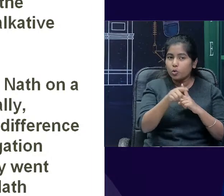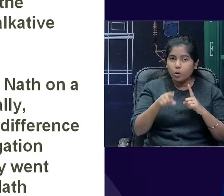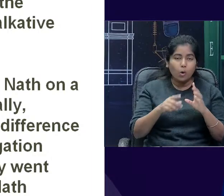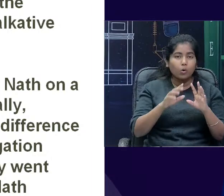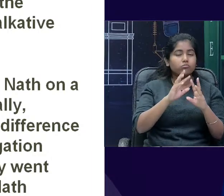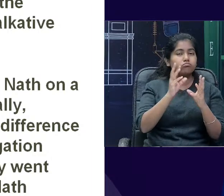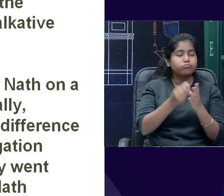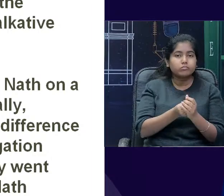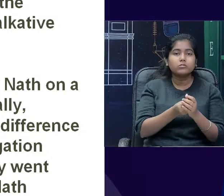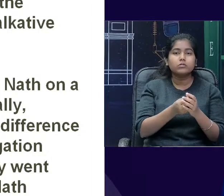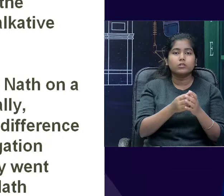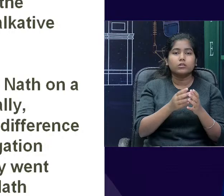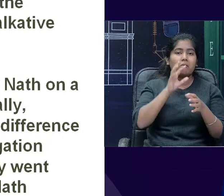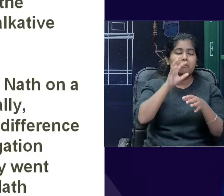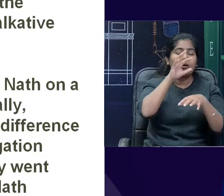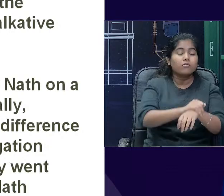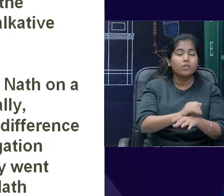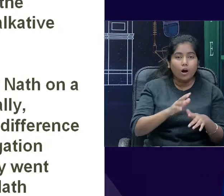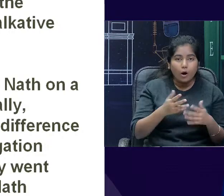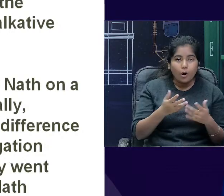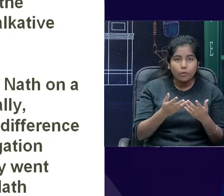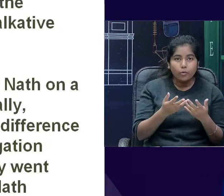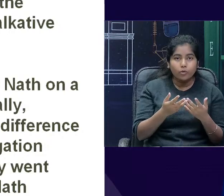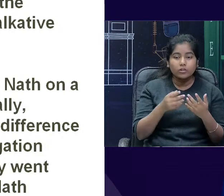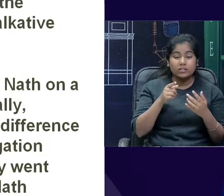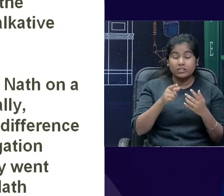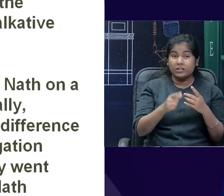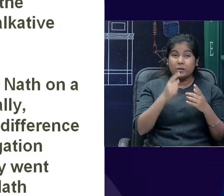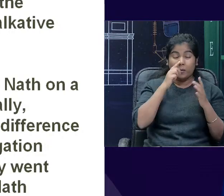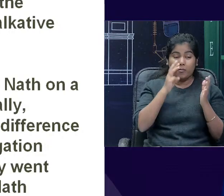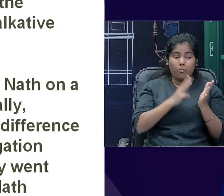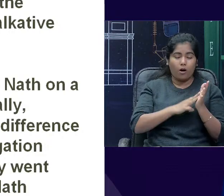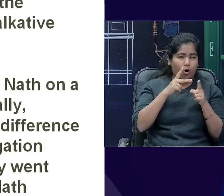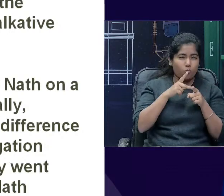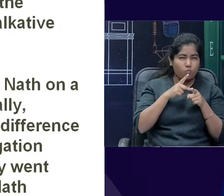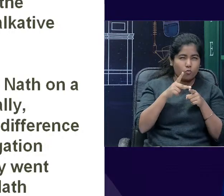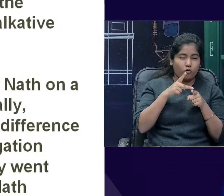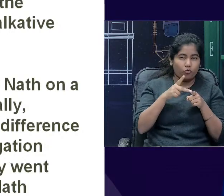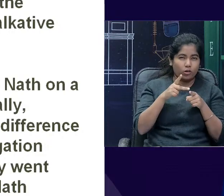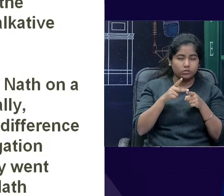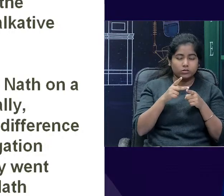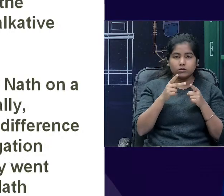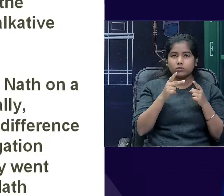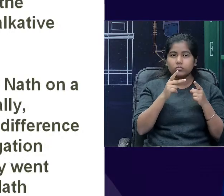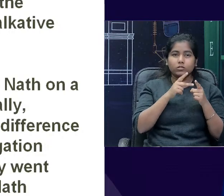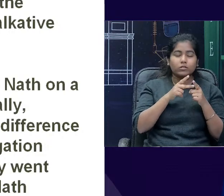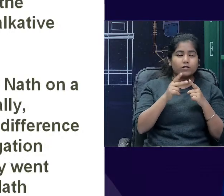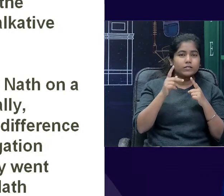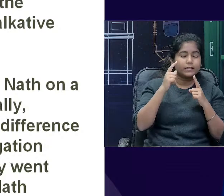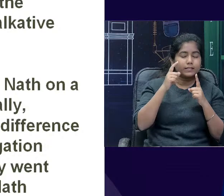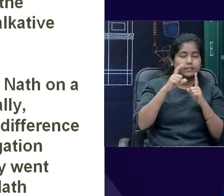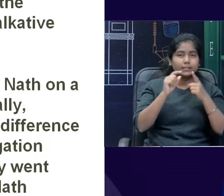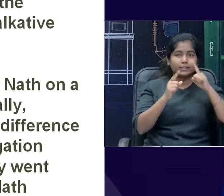assumed that she is a professional detective. Yes, Maya looks like a professional detective. Yeah, and she wrote an article